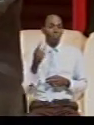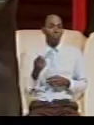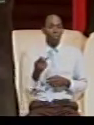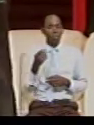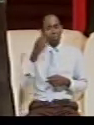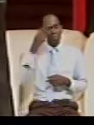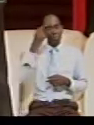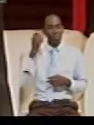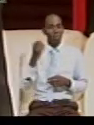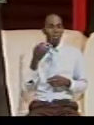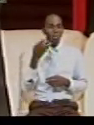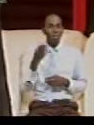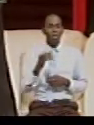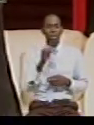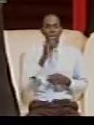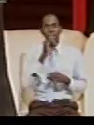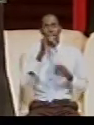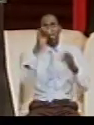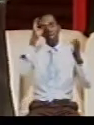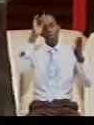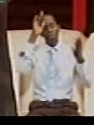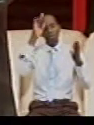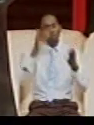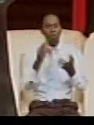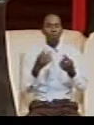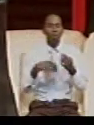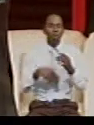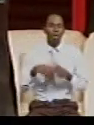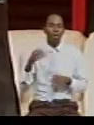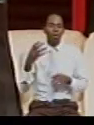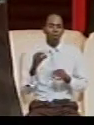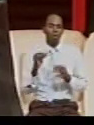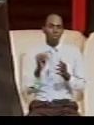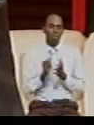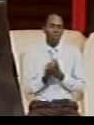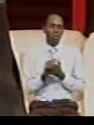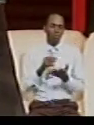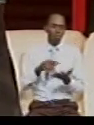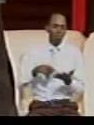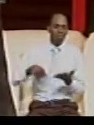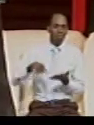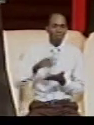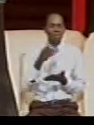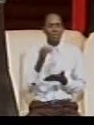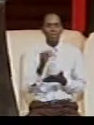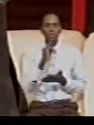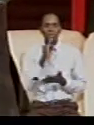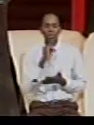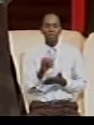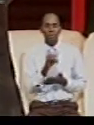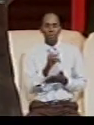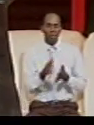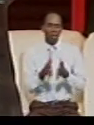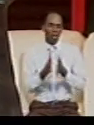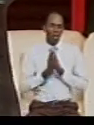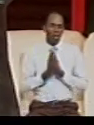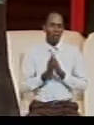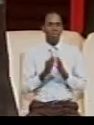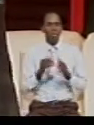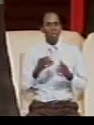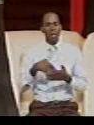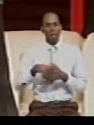is temptation coming from outside that circle. There is a magnet outside that